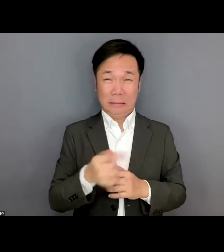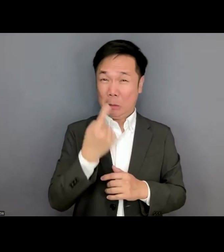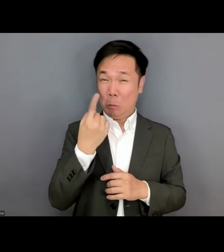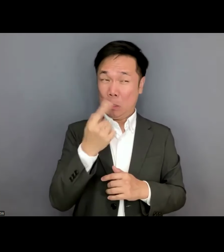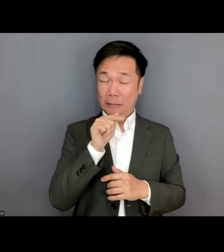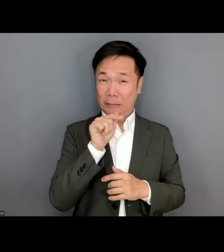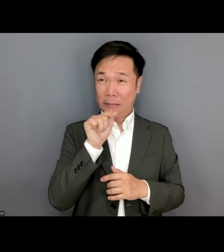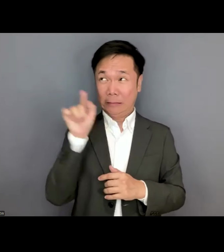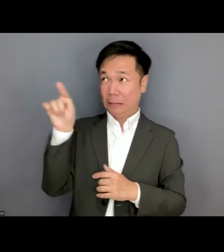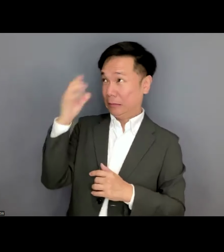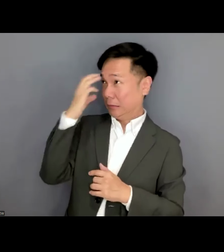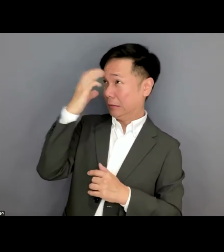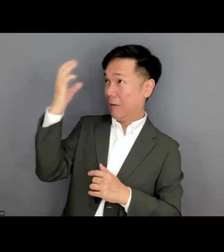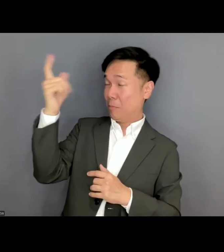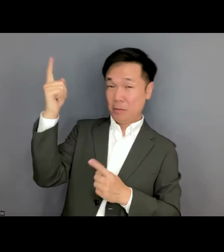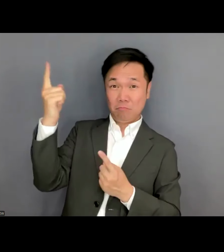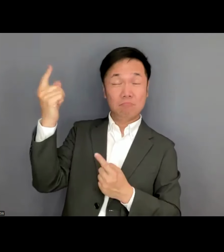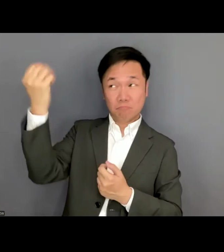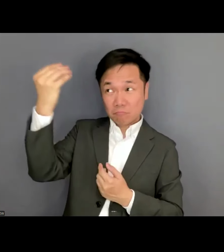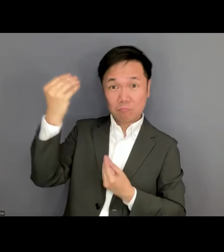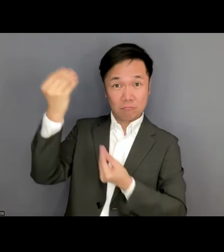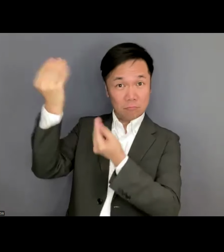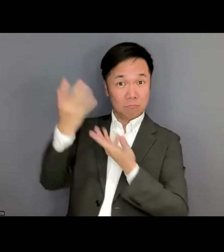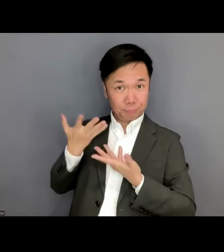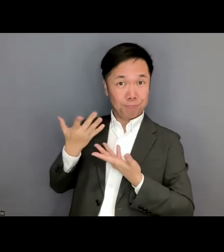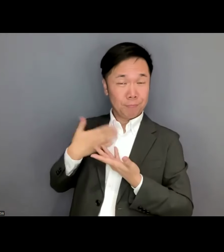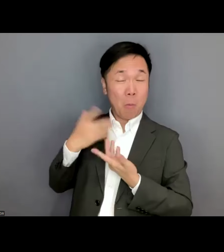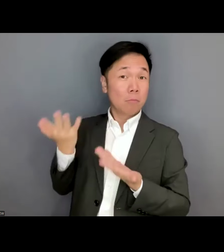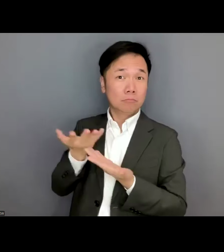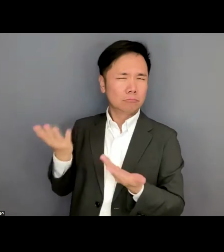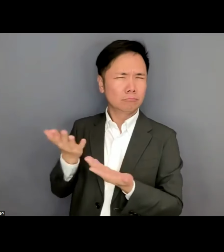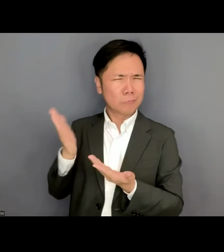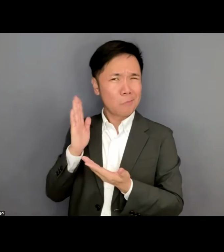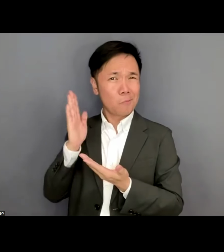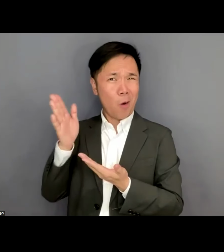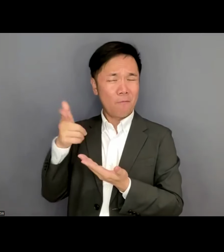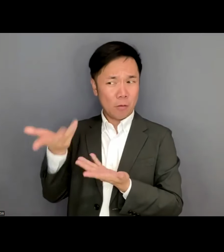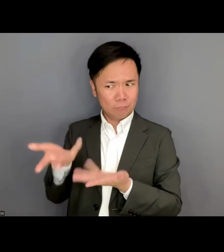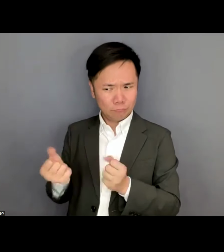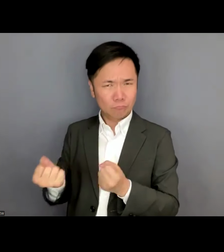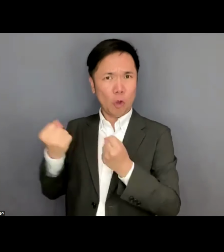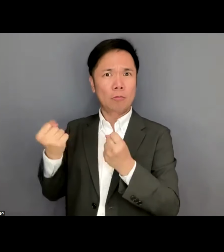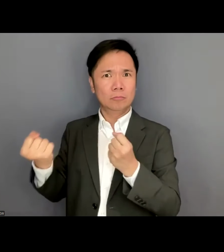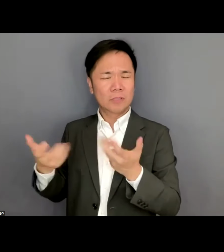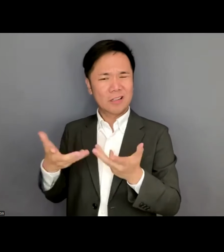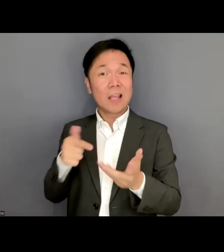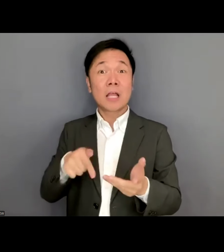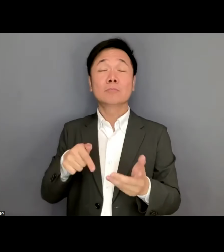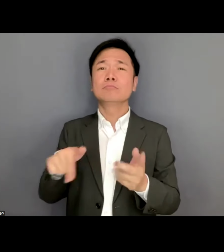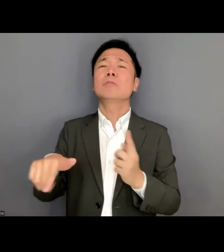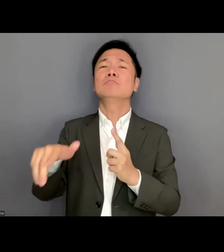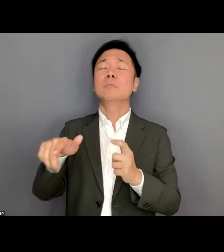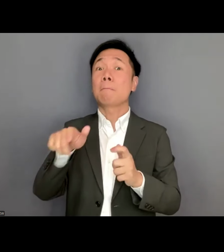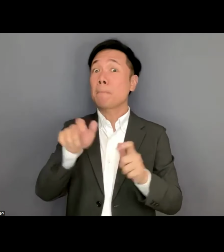said that they would construire double et their maintenir efforts les in sociétés order pacifiques, to build inclusives, and plus maintain parce inclusive qu'il y a dans societies.